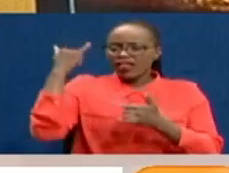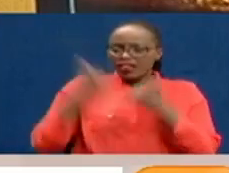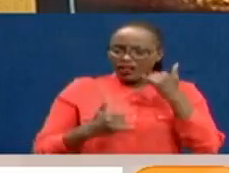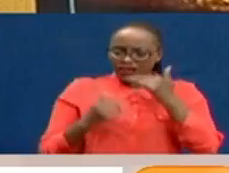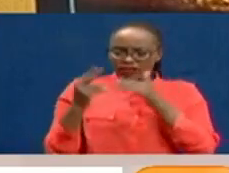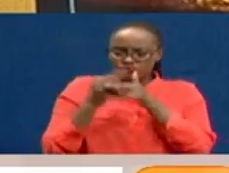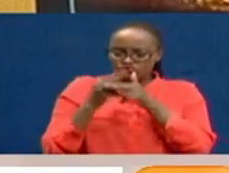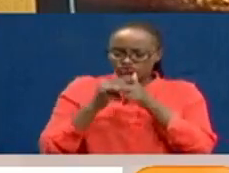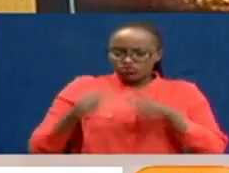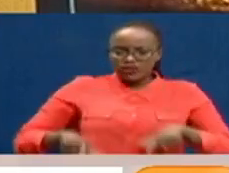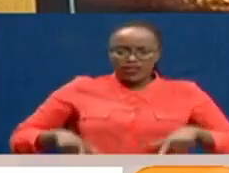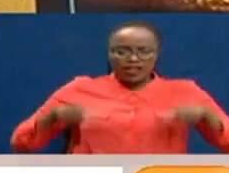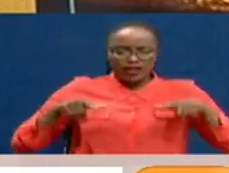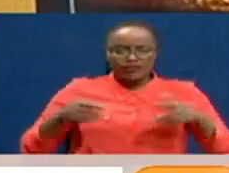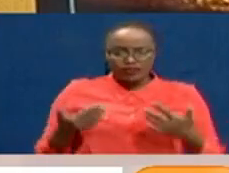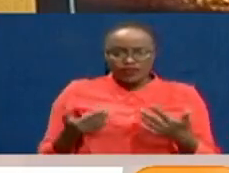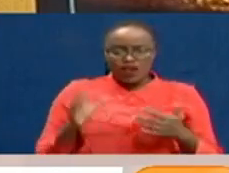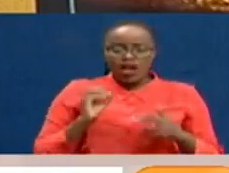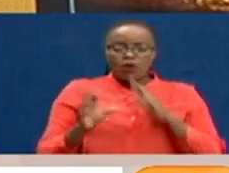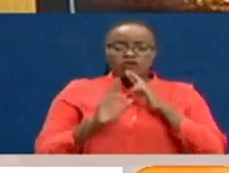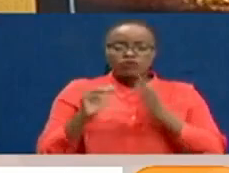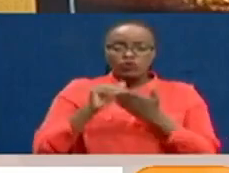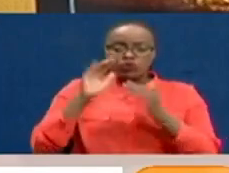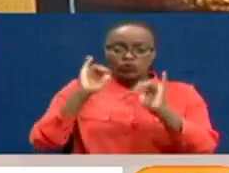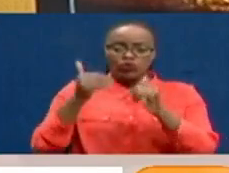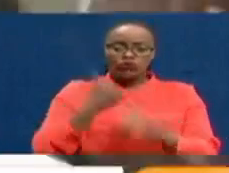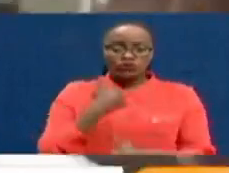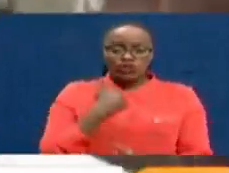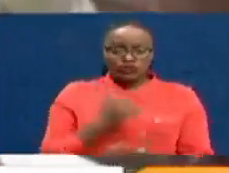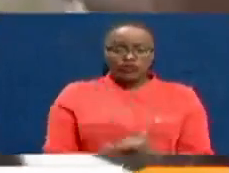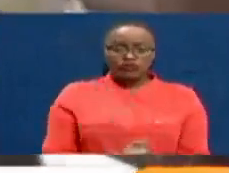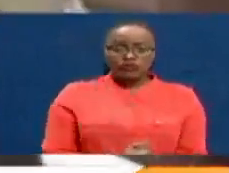soon. Marianne Nyambura with the details.